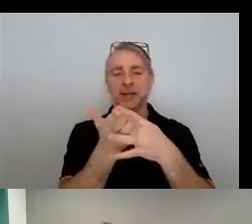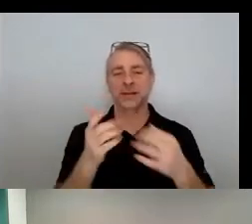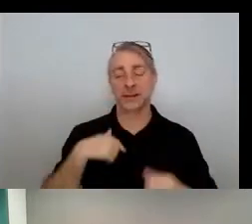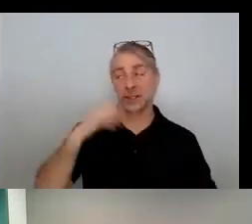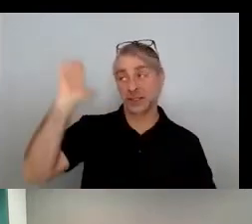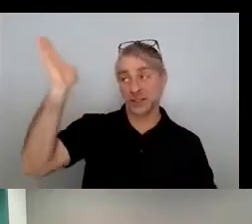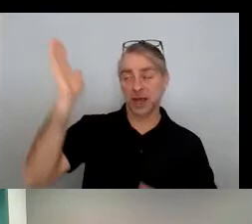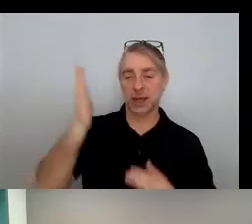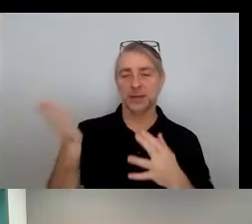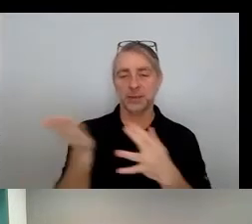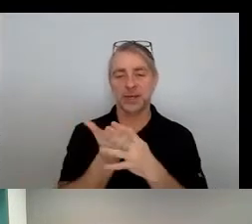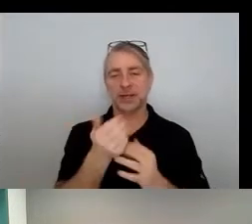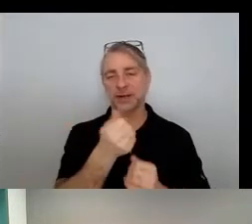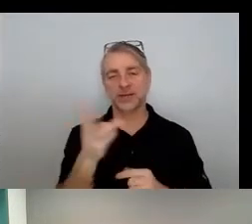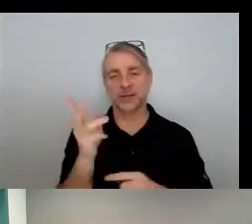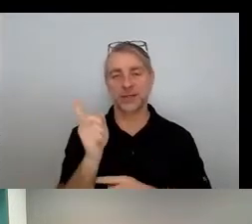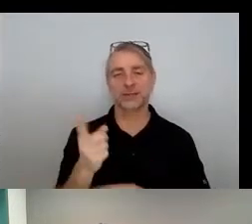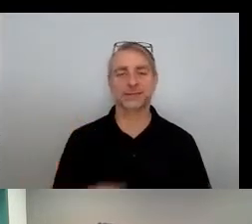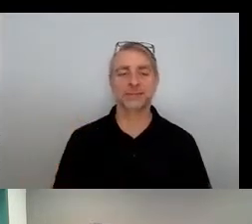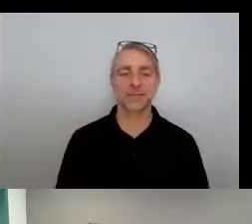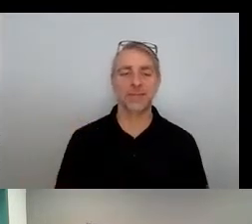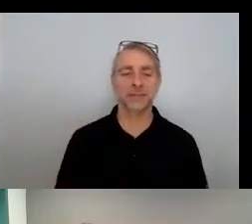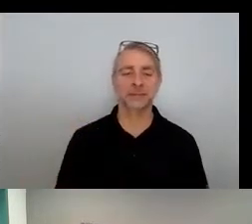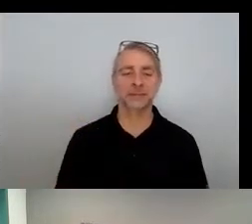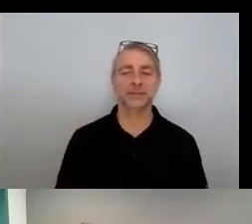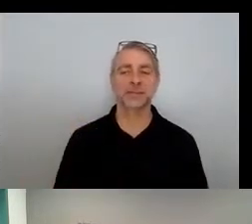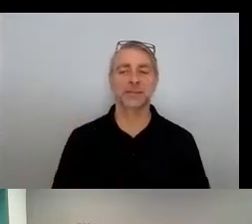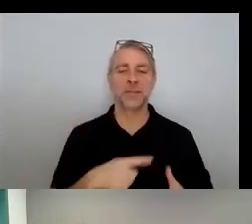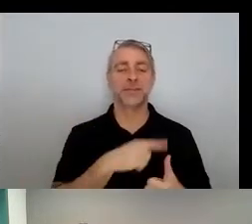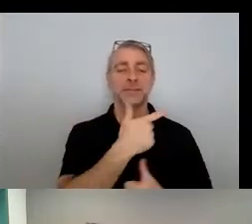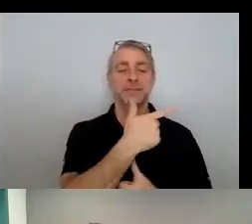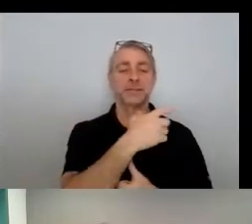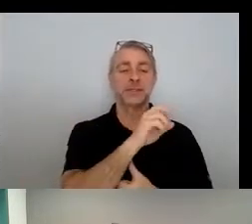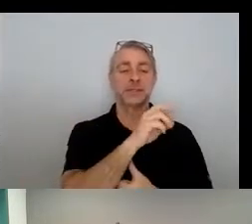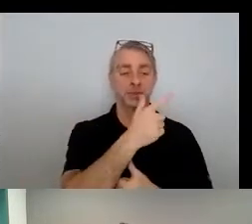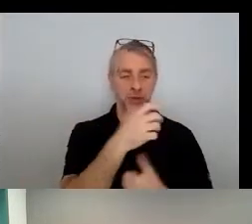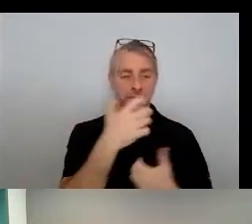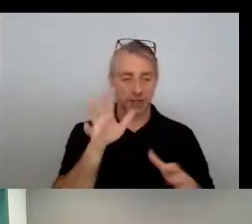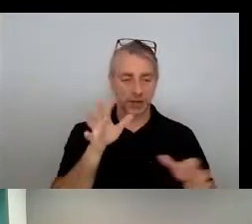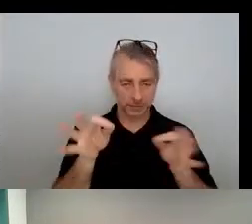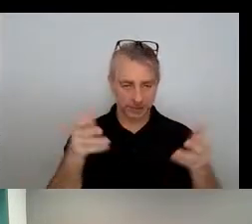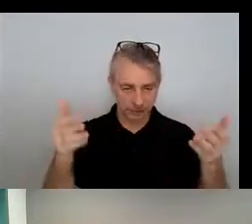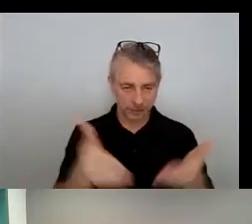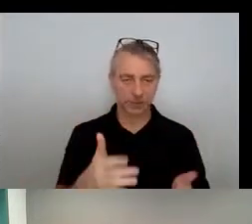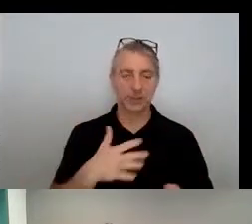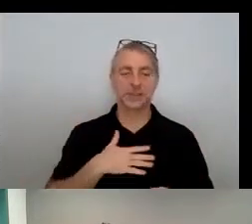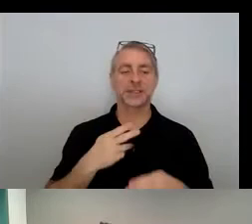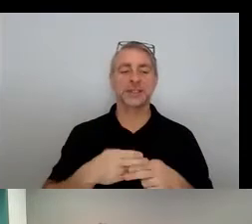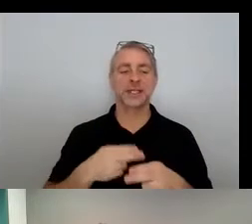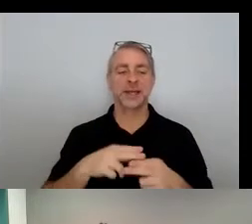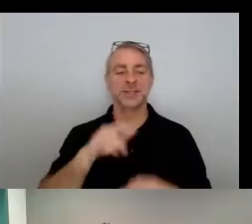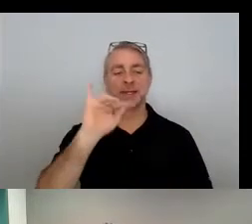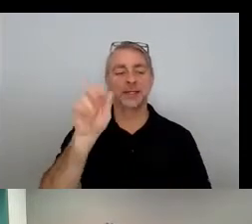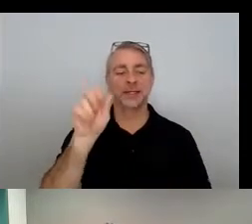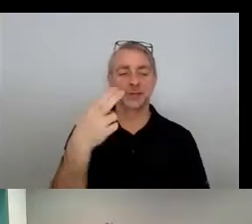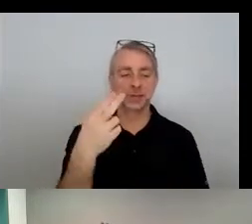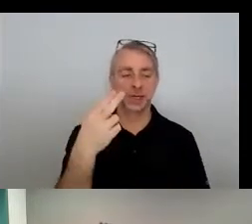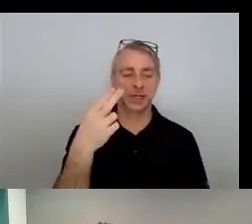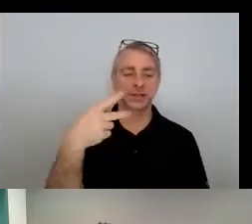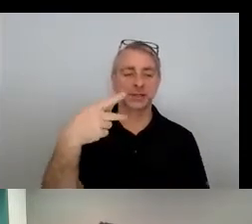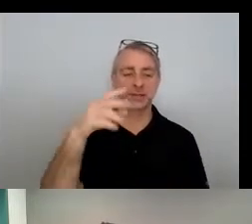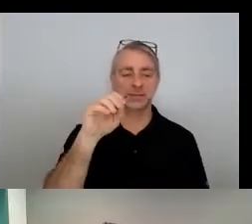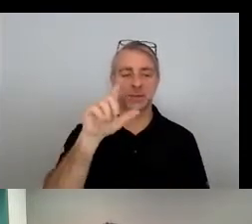So like George and Terri already mentioned, my name is Josh Polanin. I'm a principal